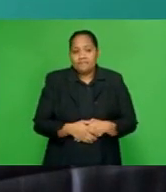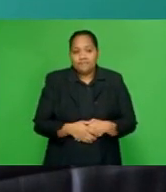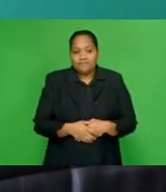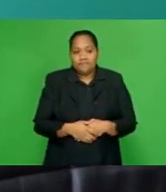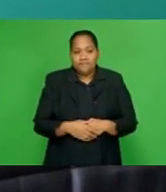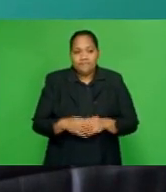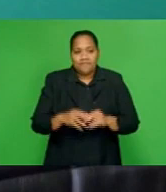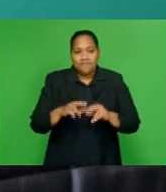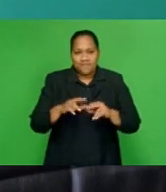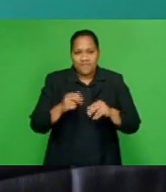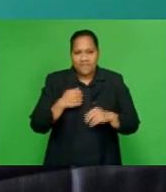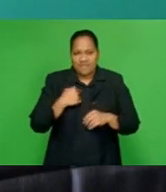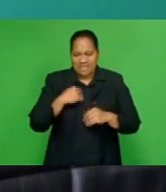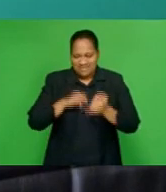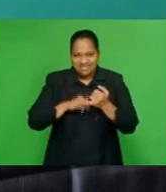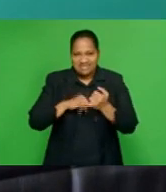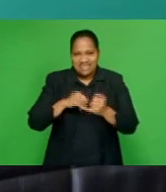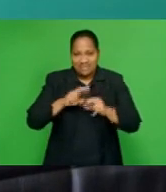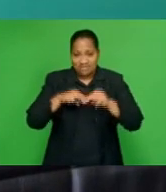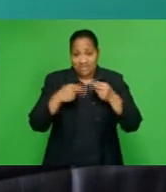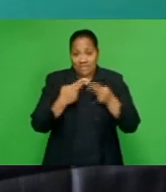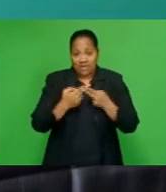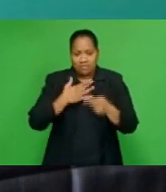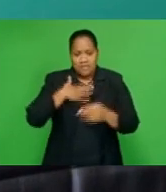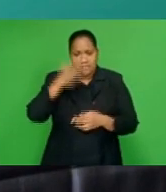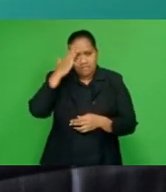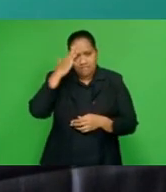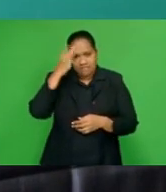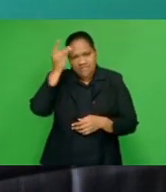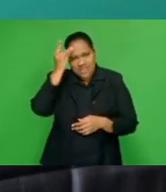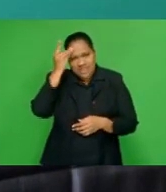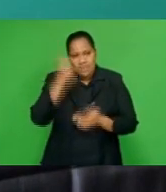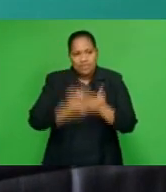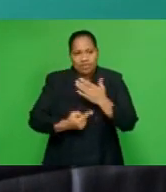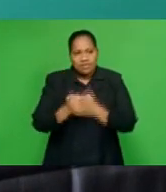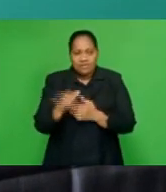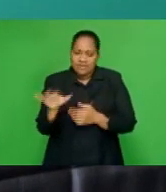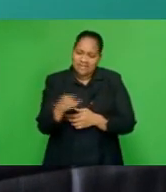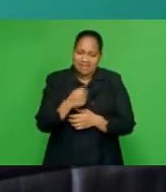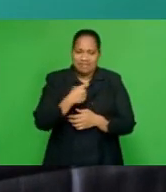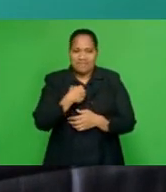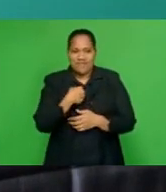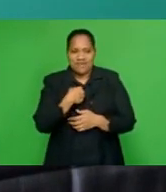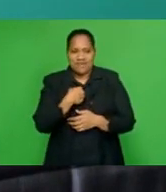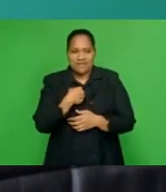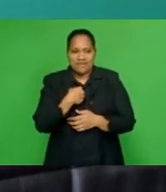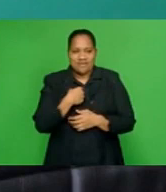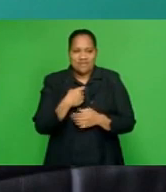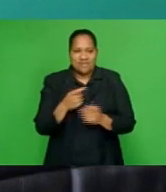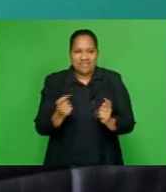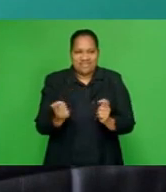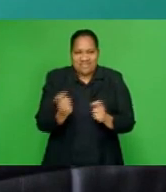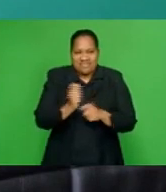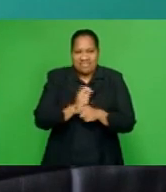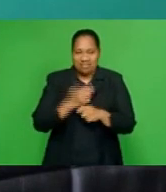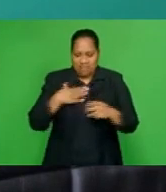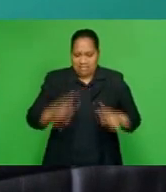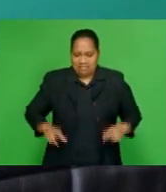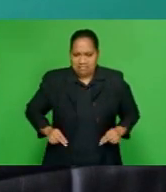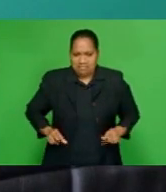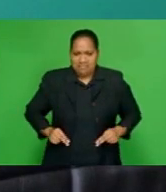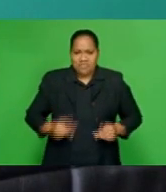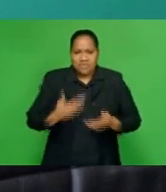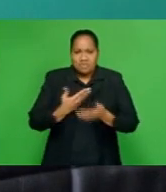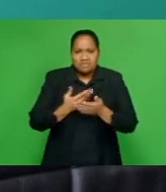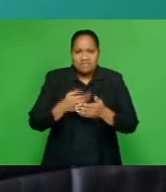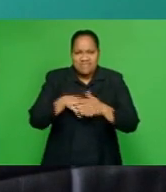family, and my mom and dad used to take me from small to change my napkins in the market. I sleep on the